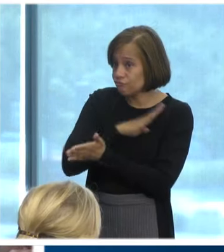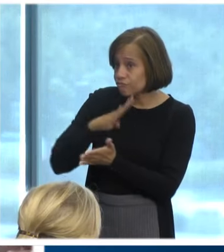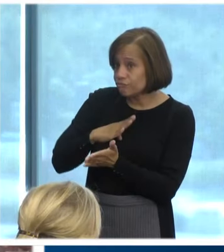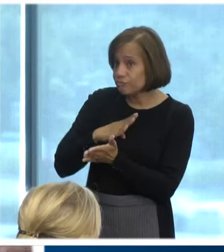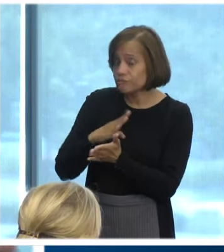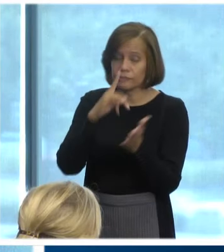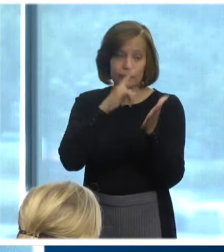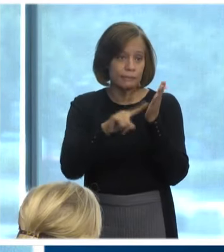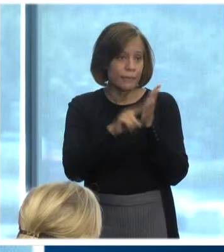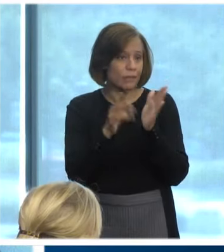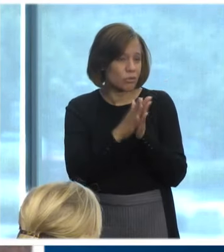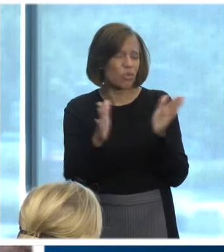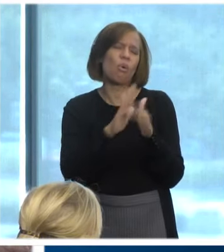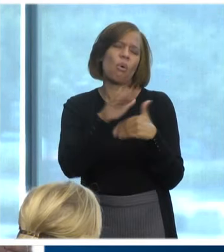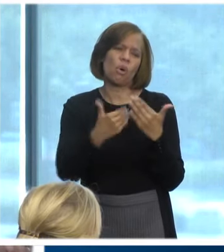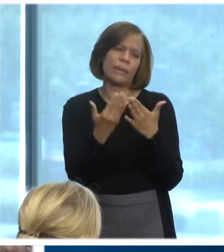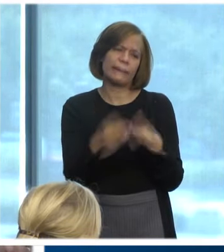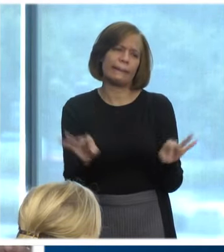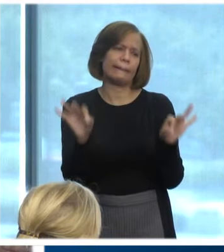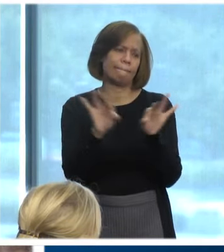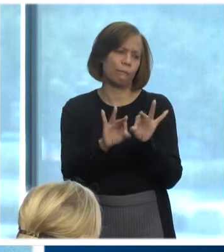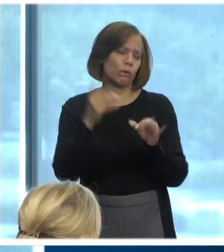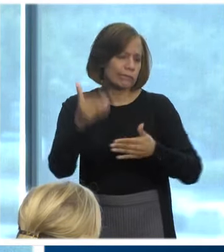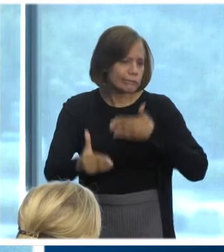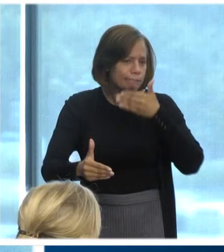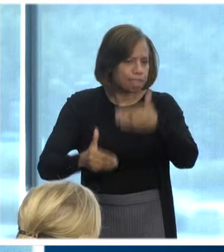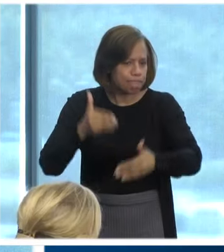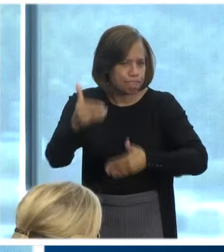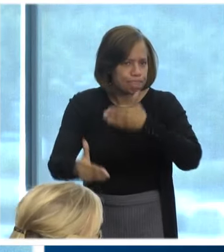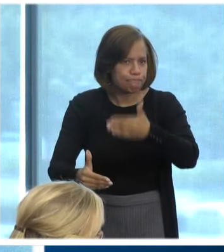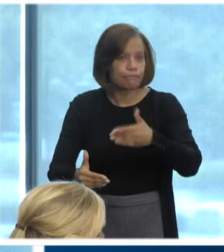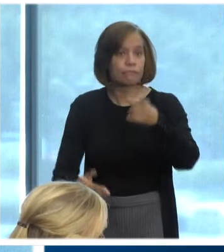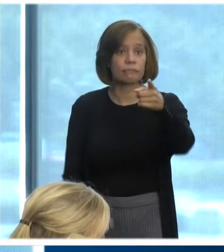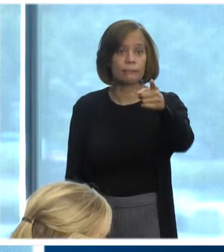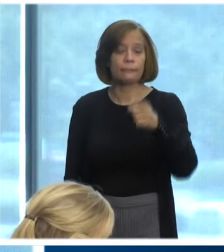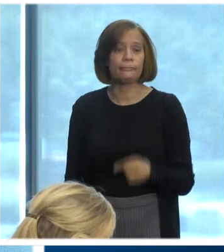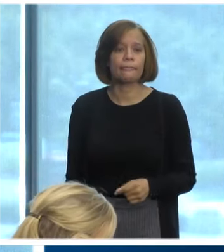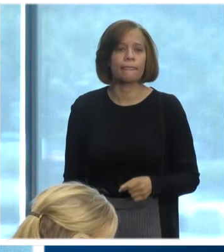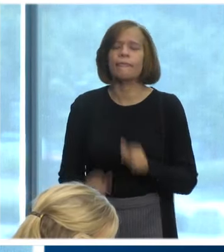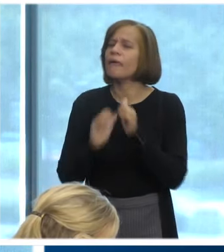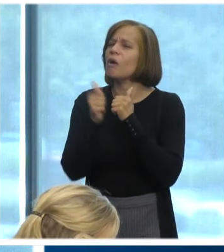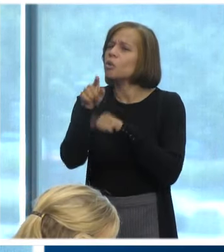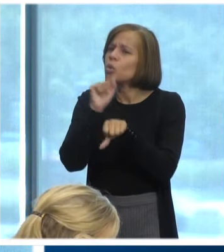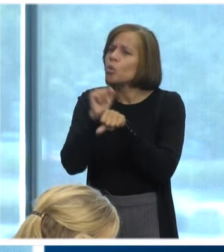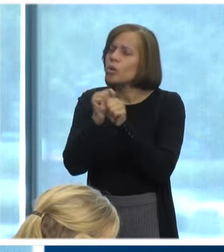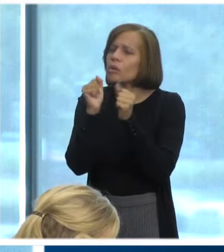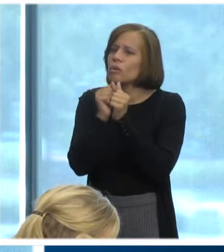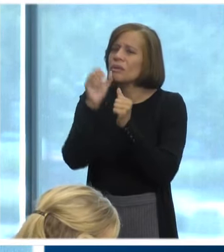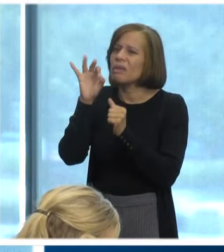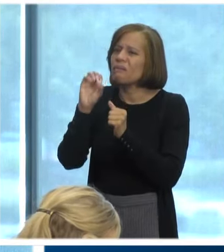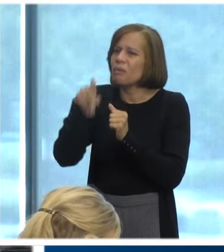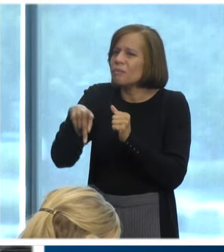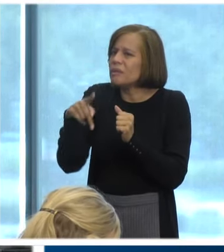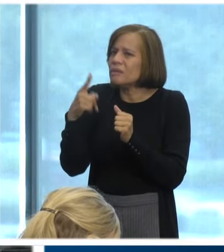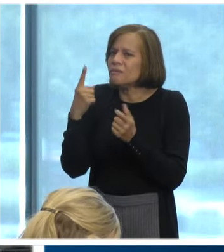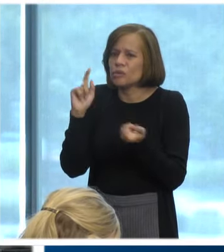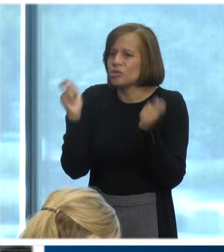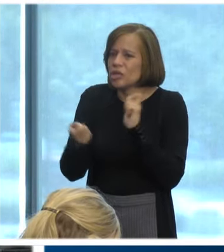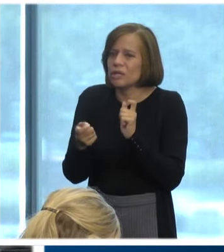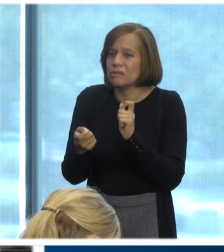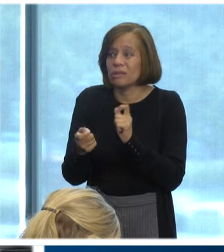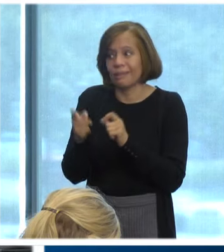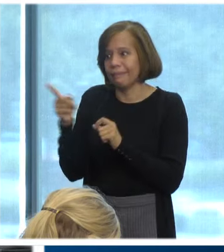subpoena power, are all critical steps on this journey. Yes? Mayor, how will you work with the FOP to bring about these changes that